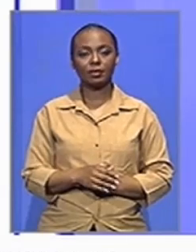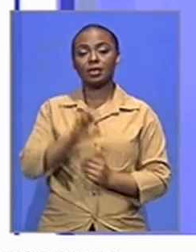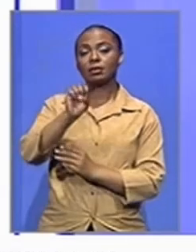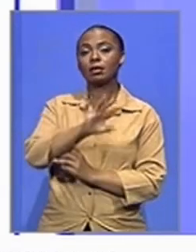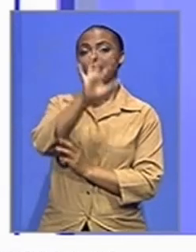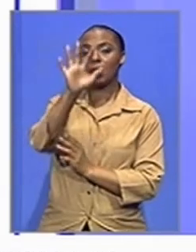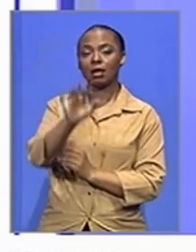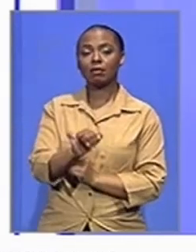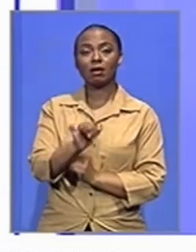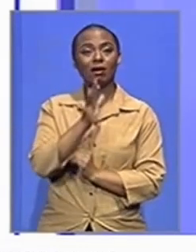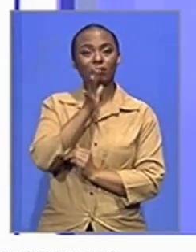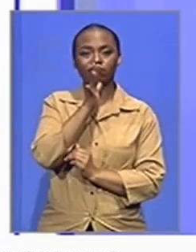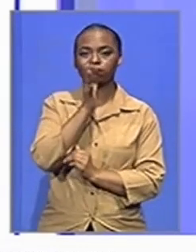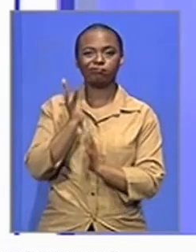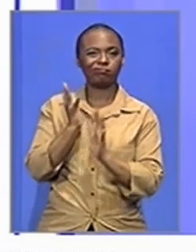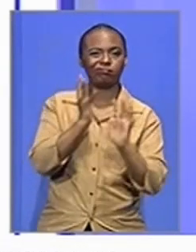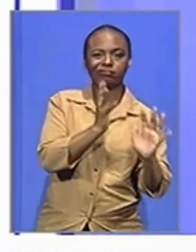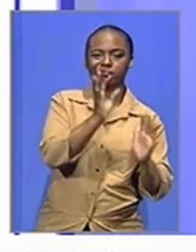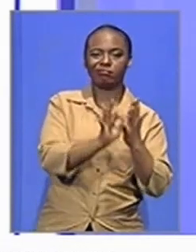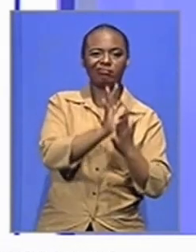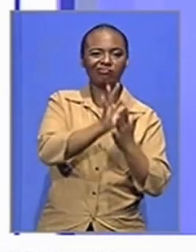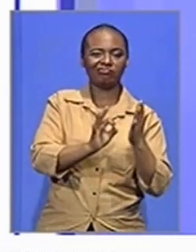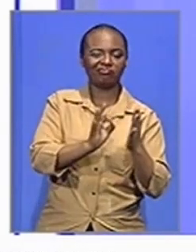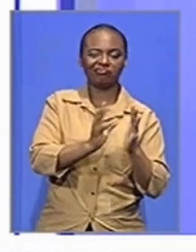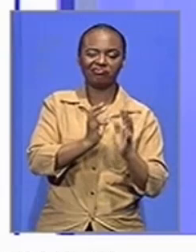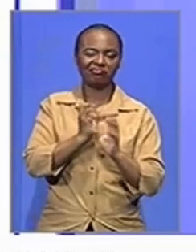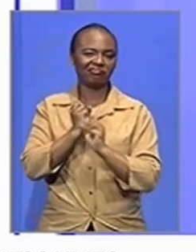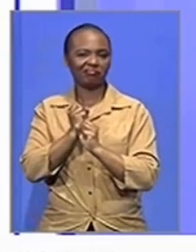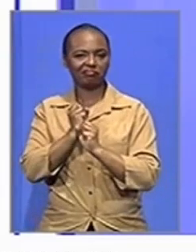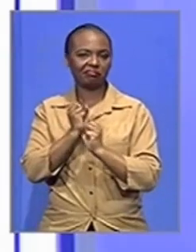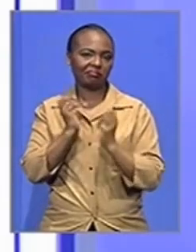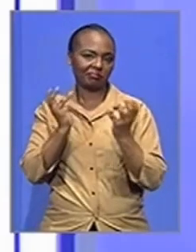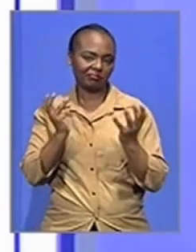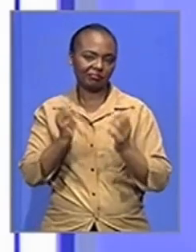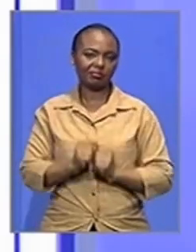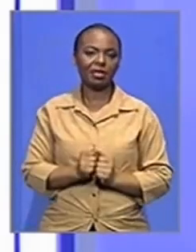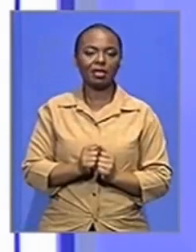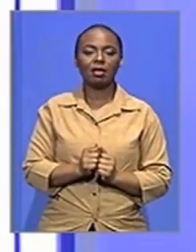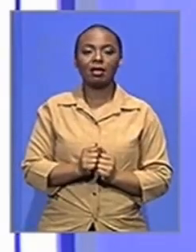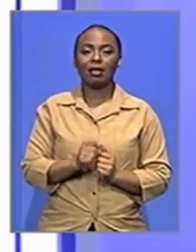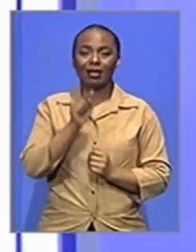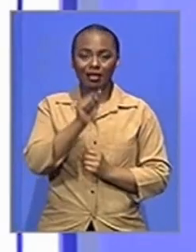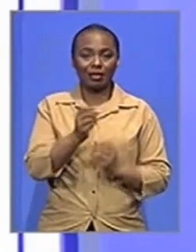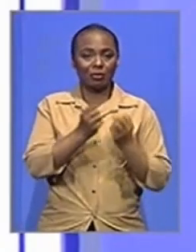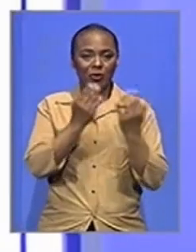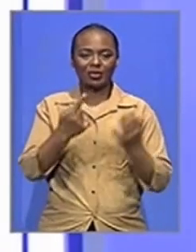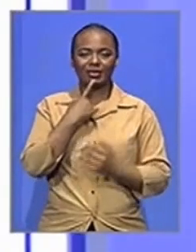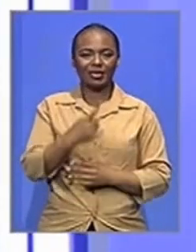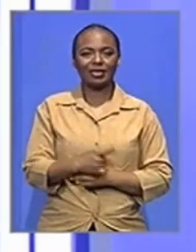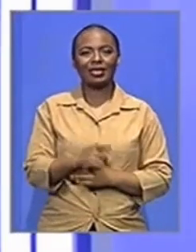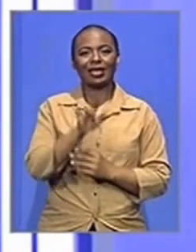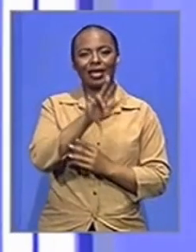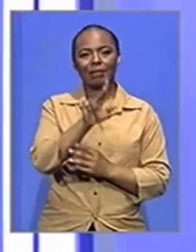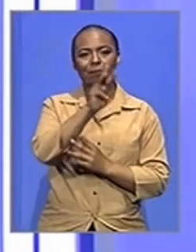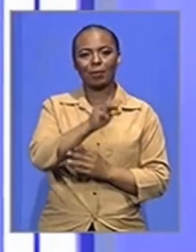Ma-Afrika Borwa a le mantsi ga iponatsa kwa ditlhopong jaaka gone go solofetswe. Khomishene ya ditlhopo e begile gore ke baagi ba le dimilione